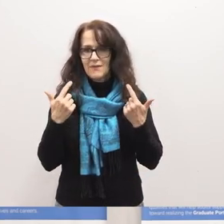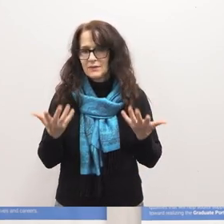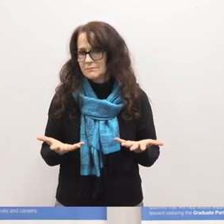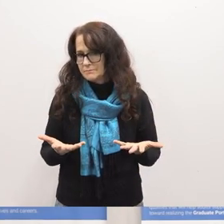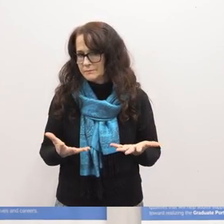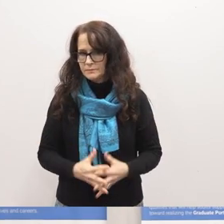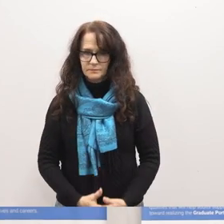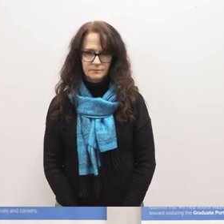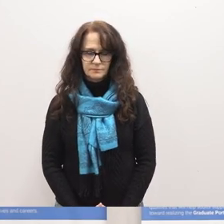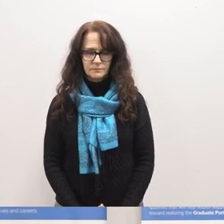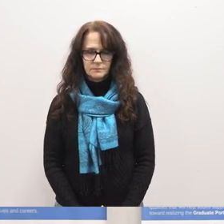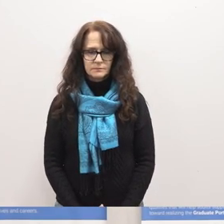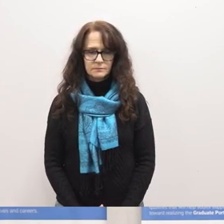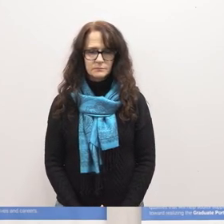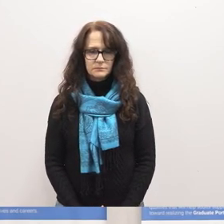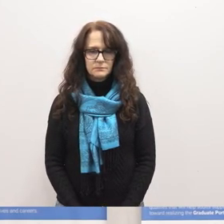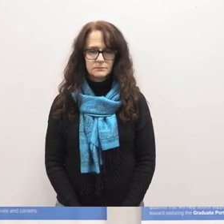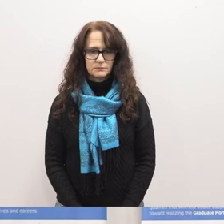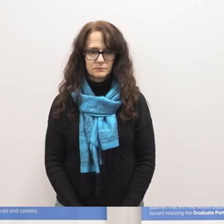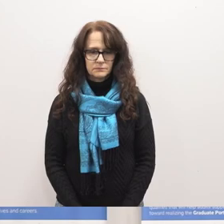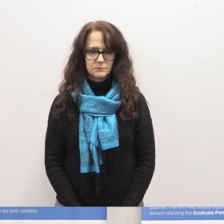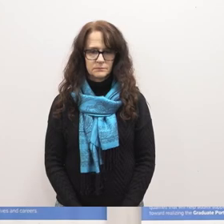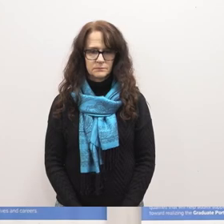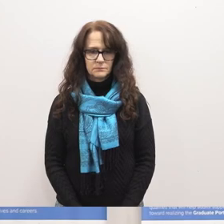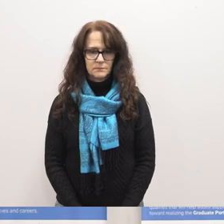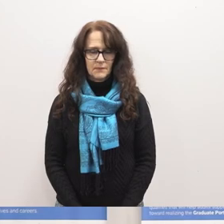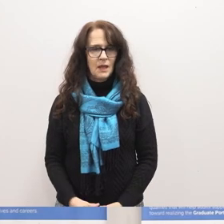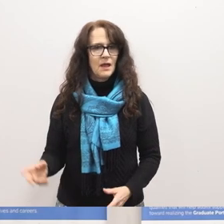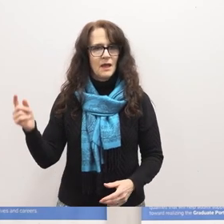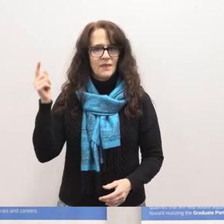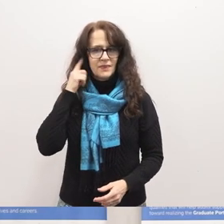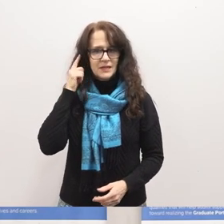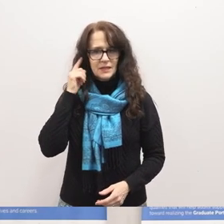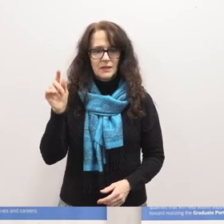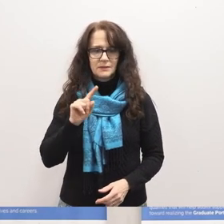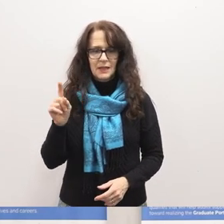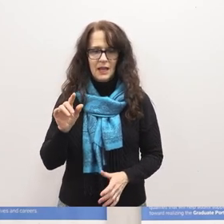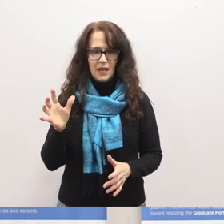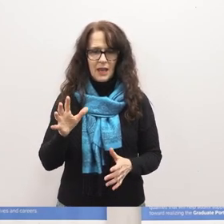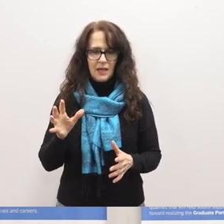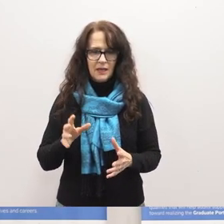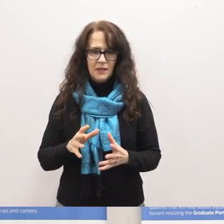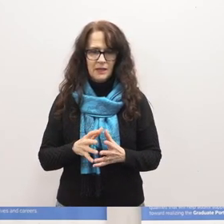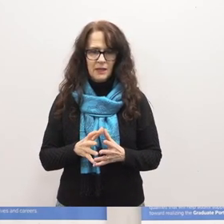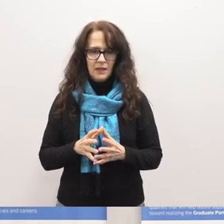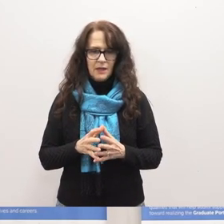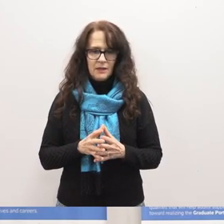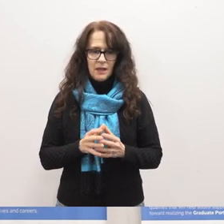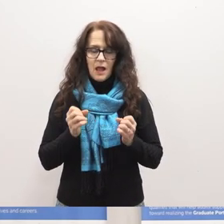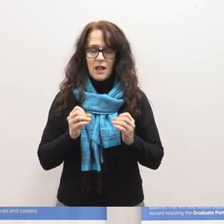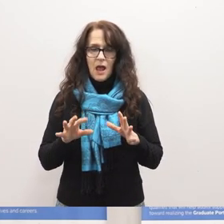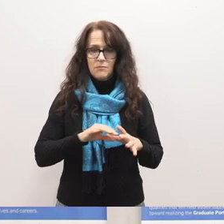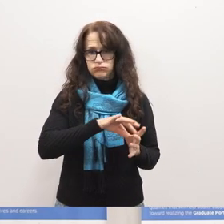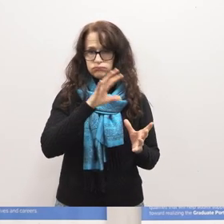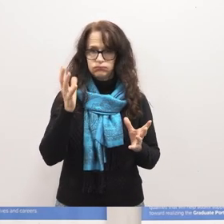Wow. Well, that sounds like a very well-rounded scope of work, even including High